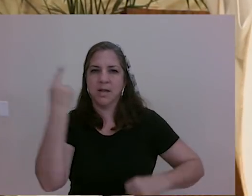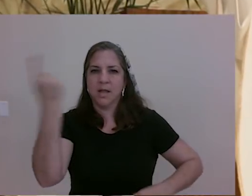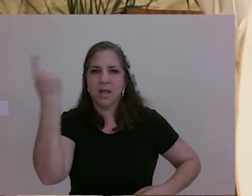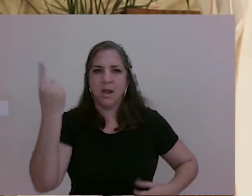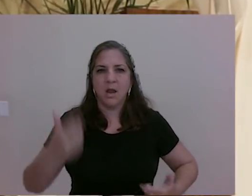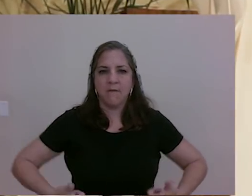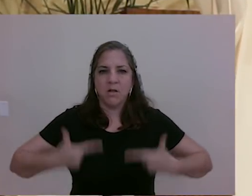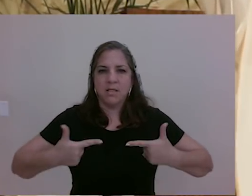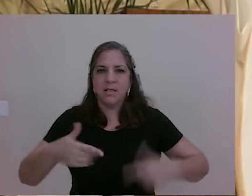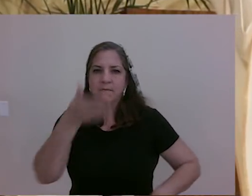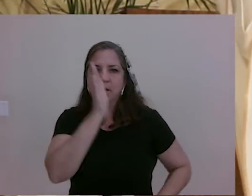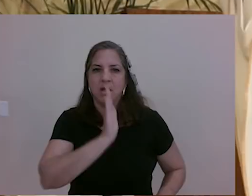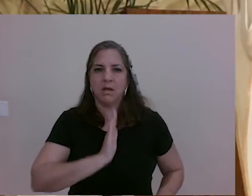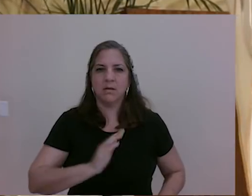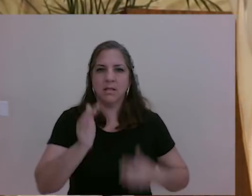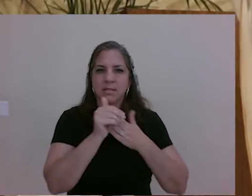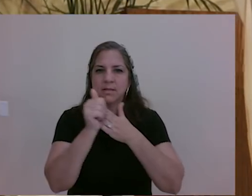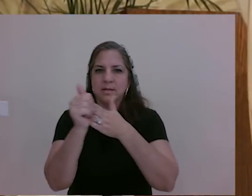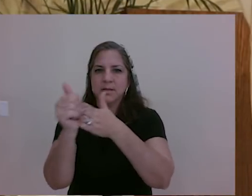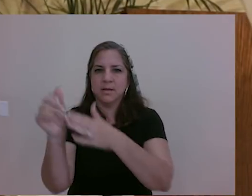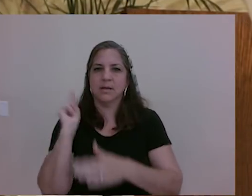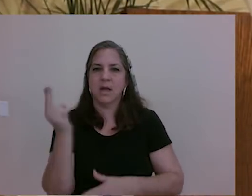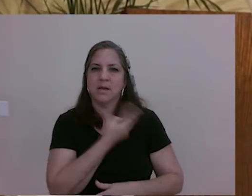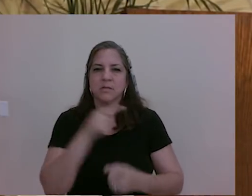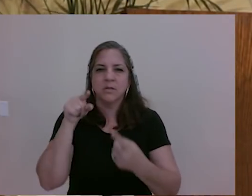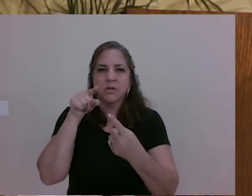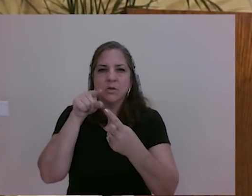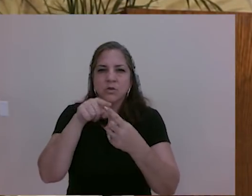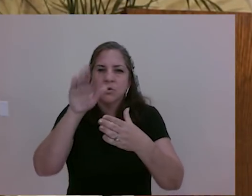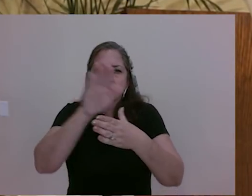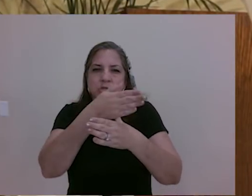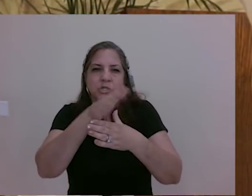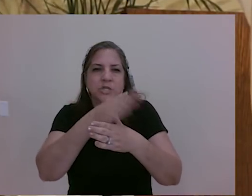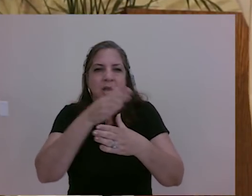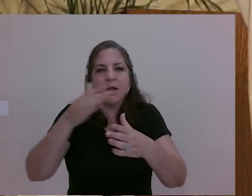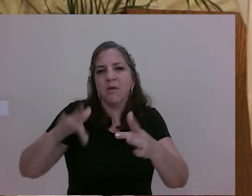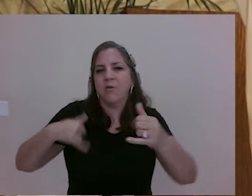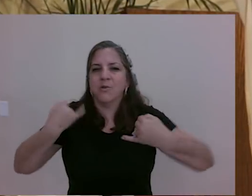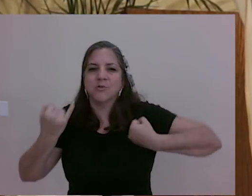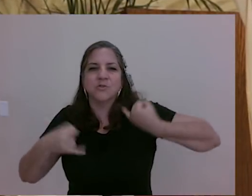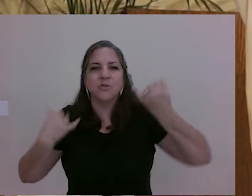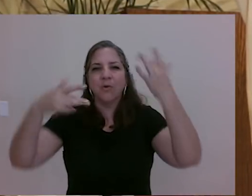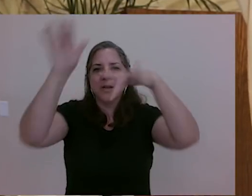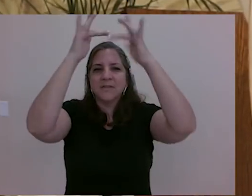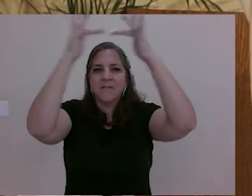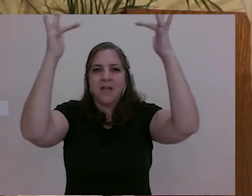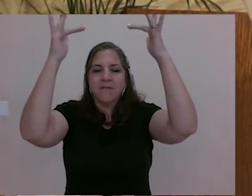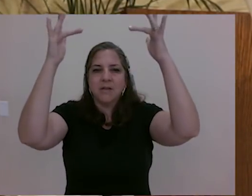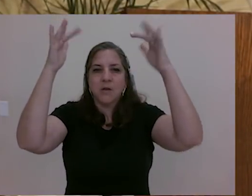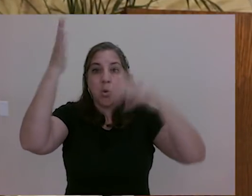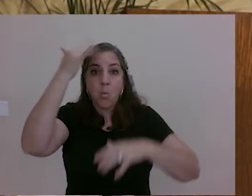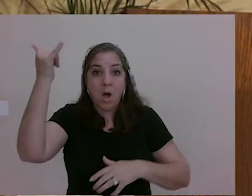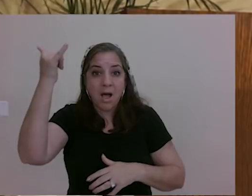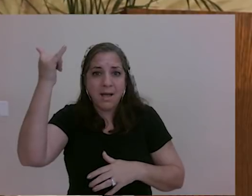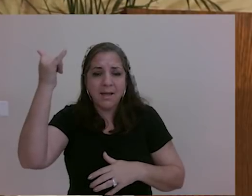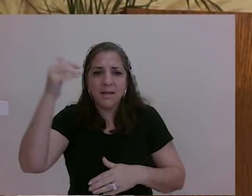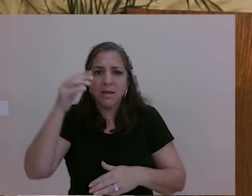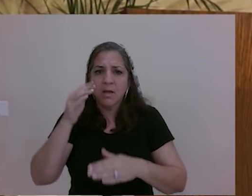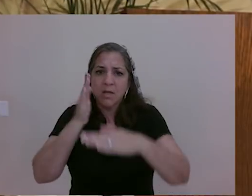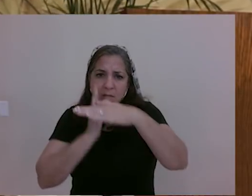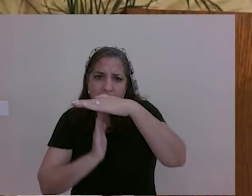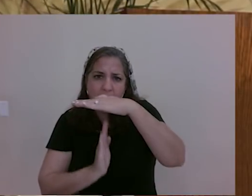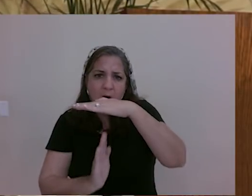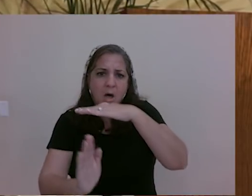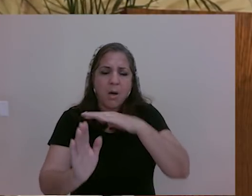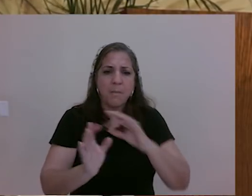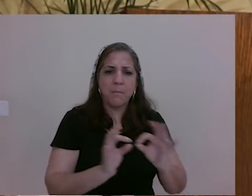Almighty ever-living God, lead us to a share in the joys of heaven, so that the humble flock